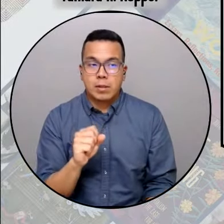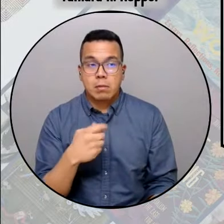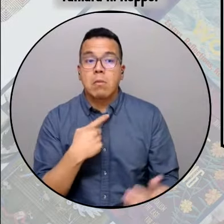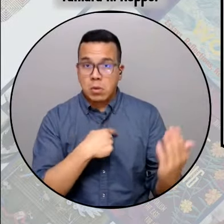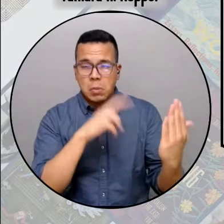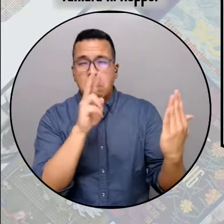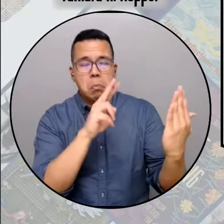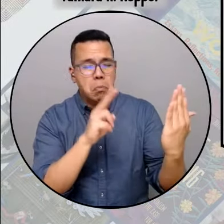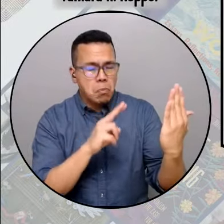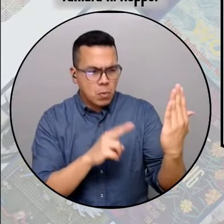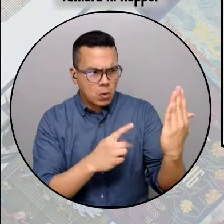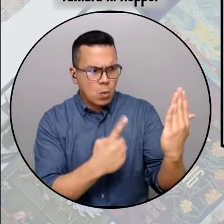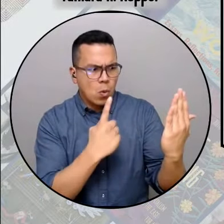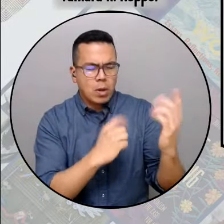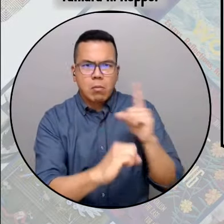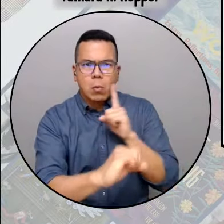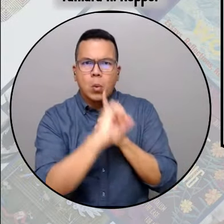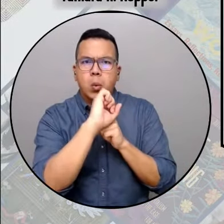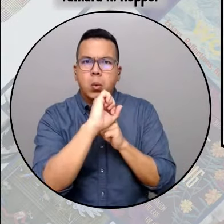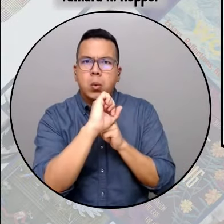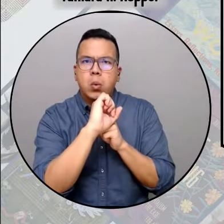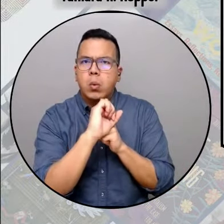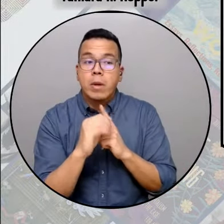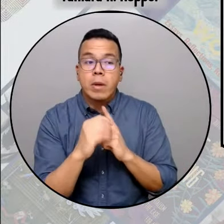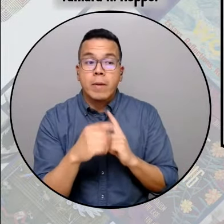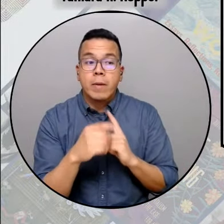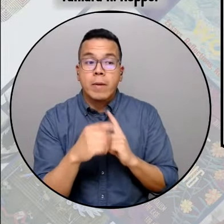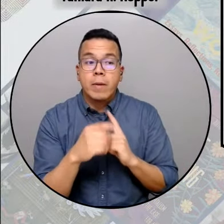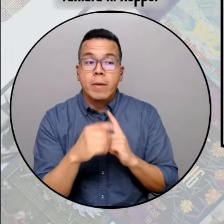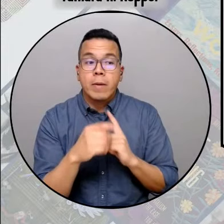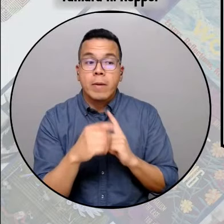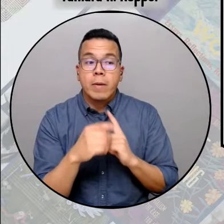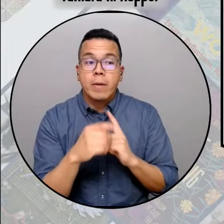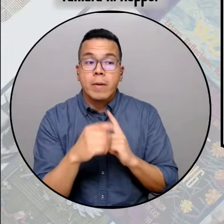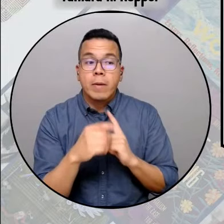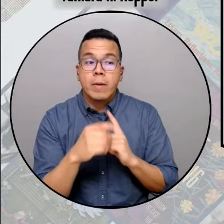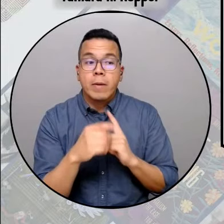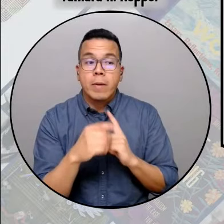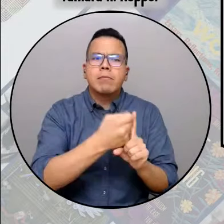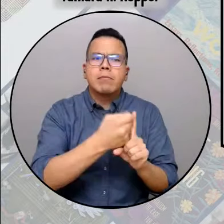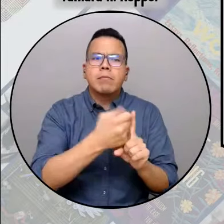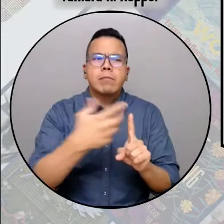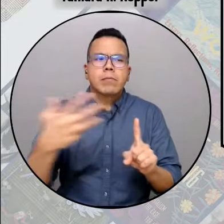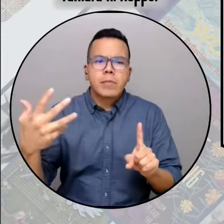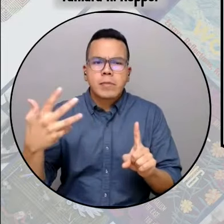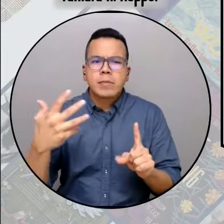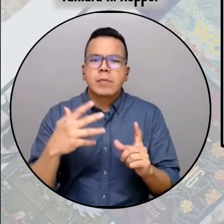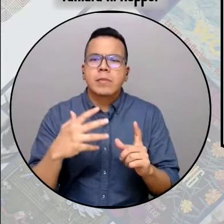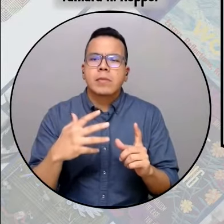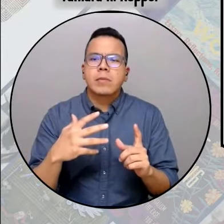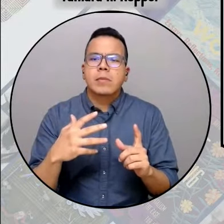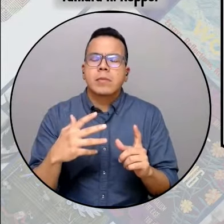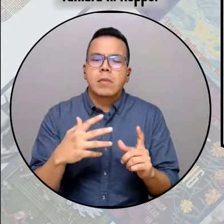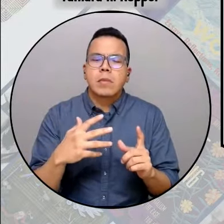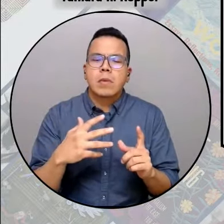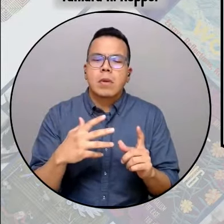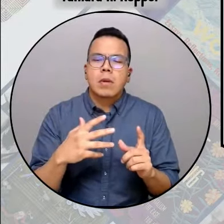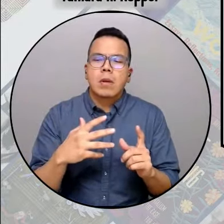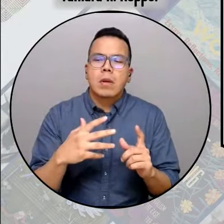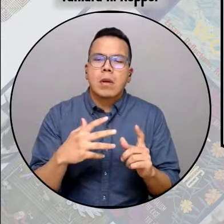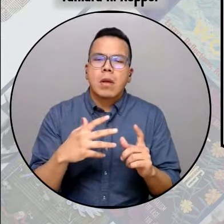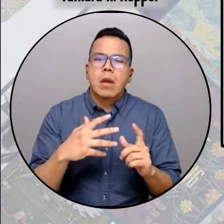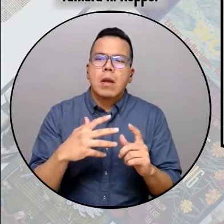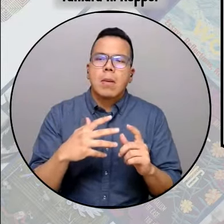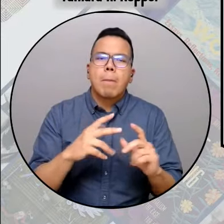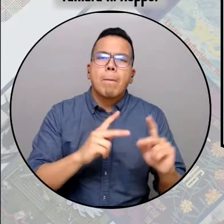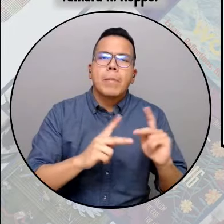that she talks about the responses and the critiques against deportations that were happening